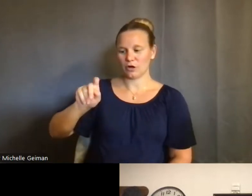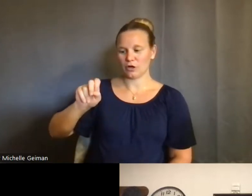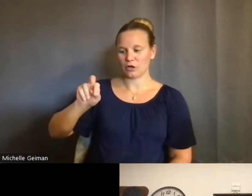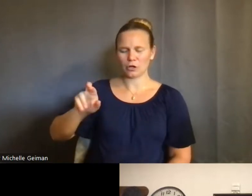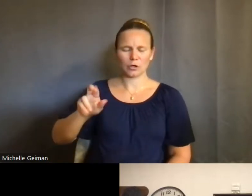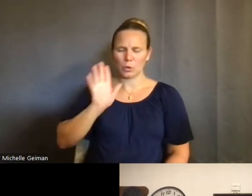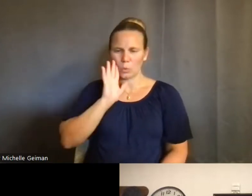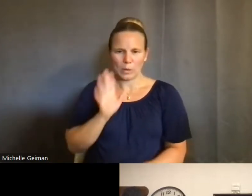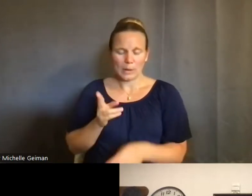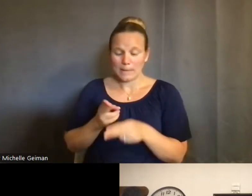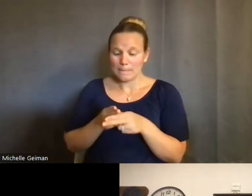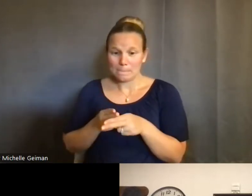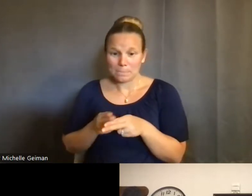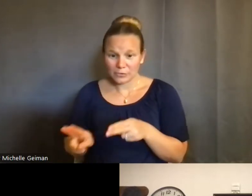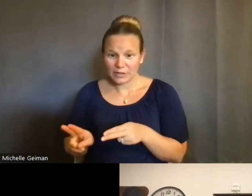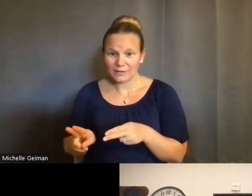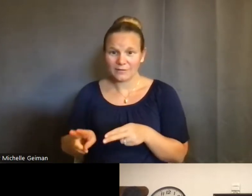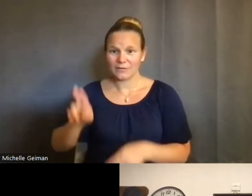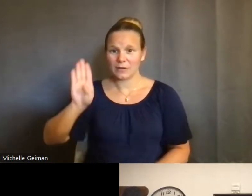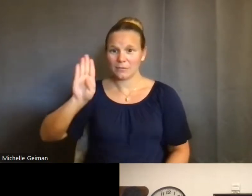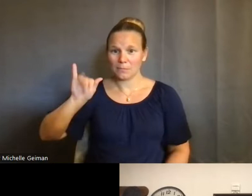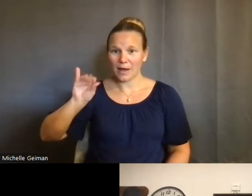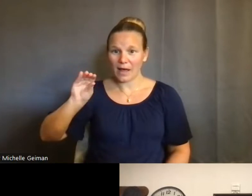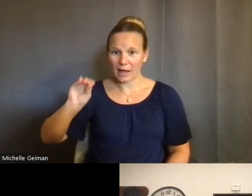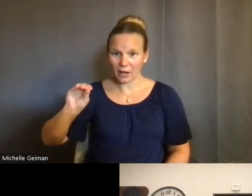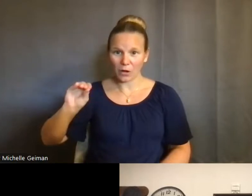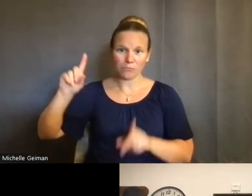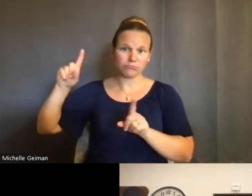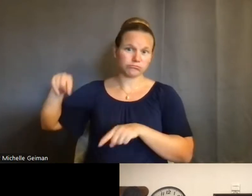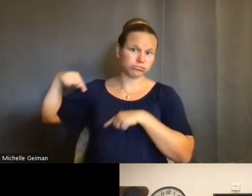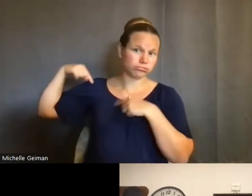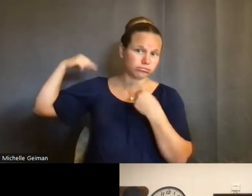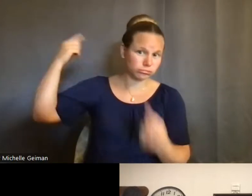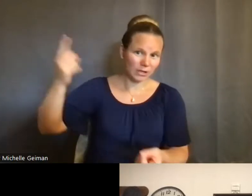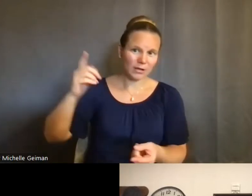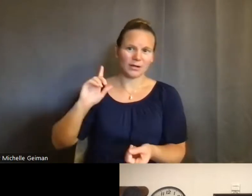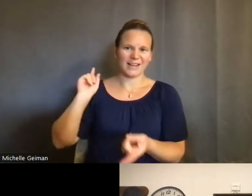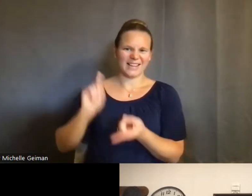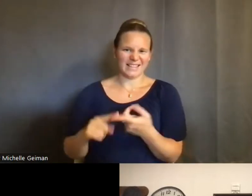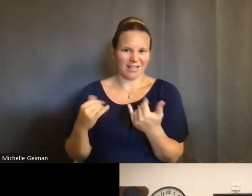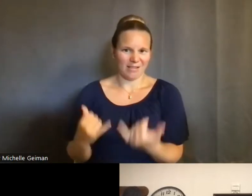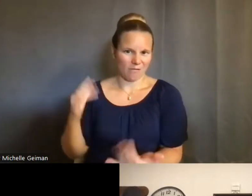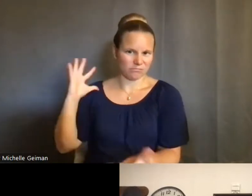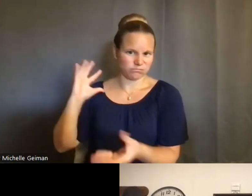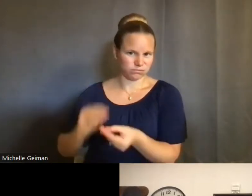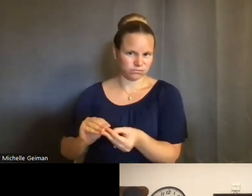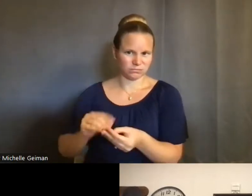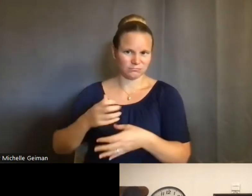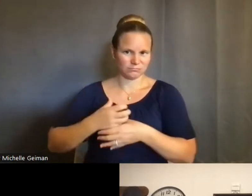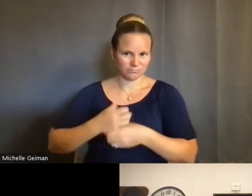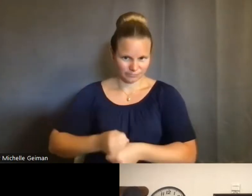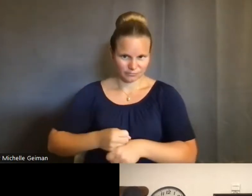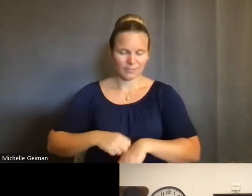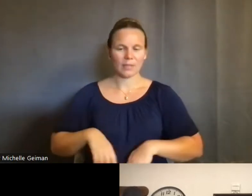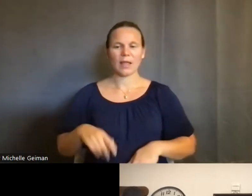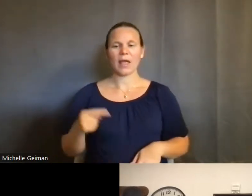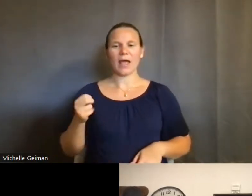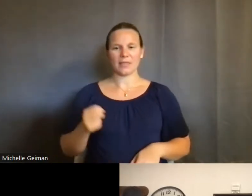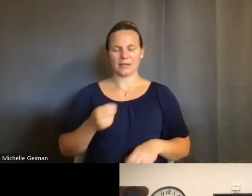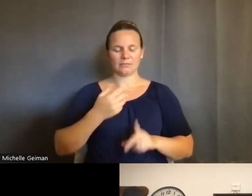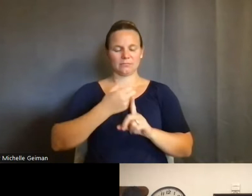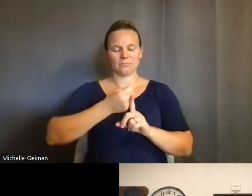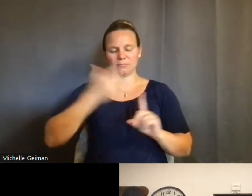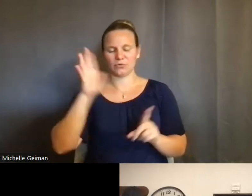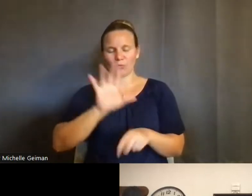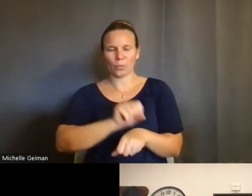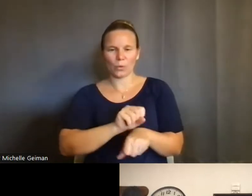Run through your whole life, in 90 seconds or so, if you can. And then we're going to get into his work as a